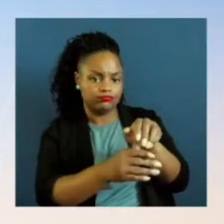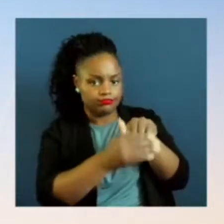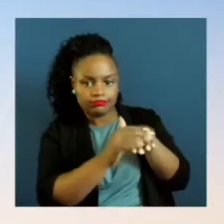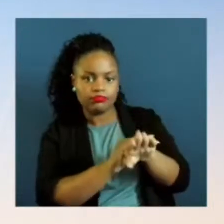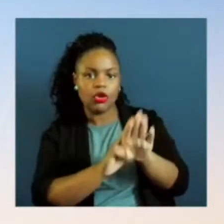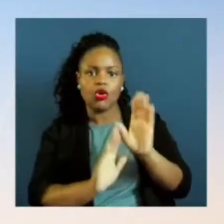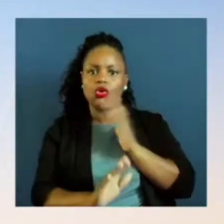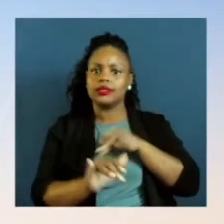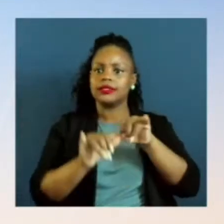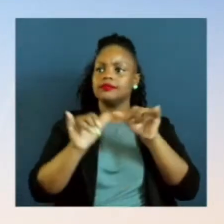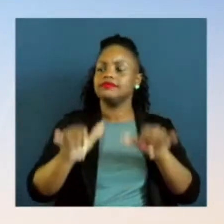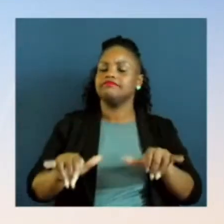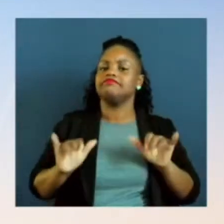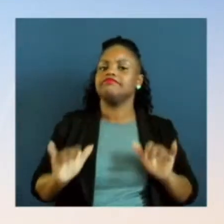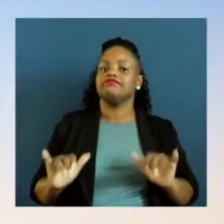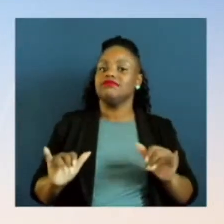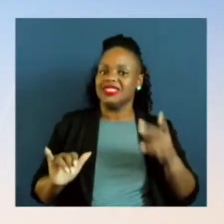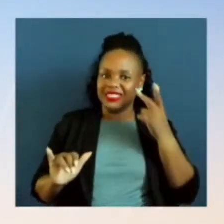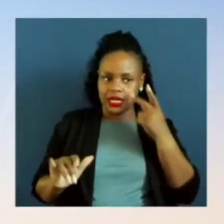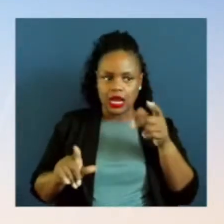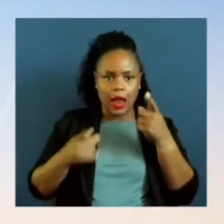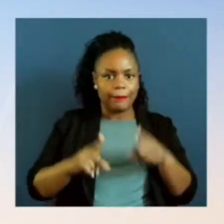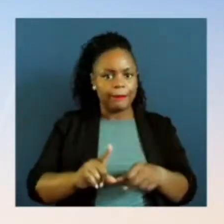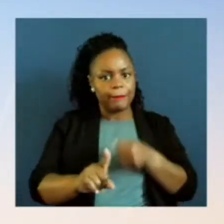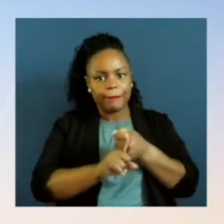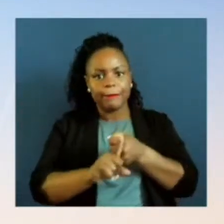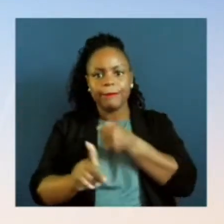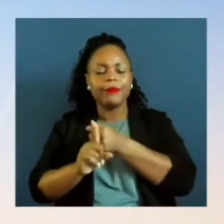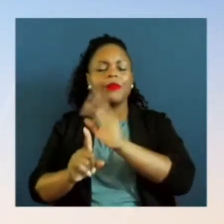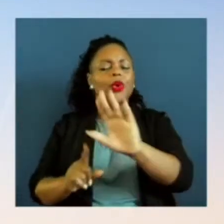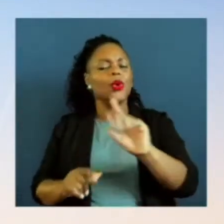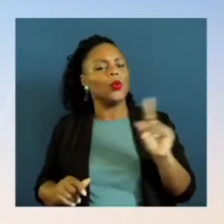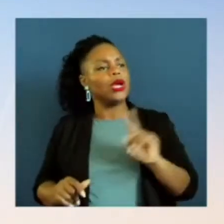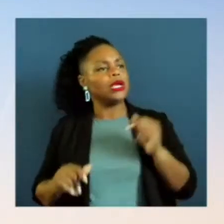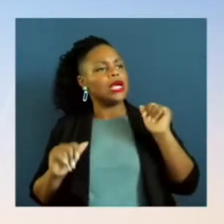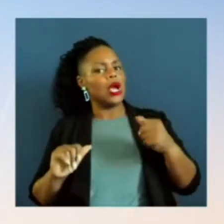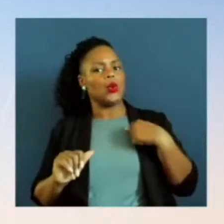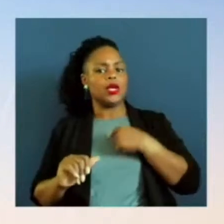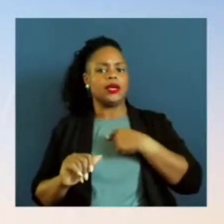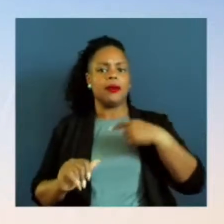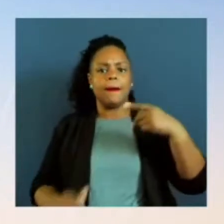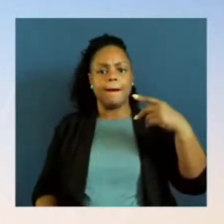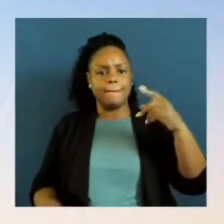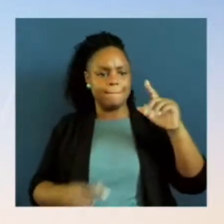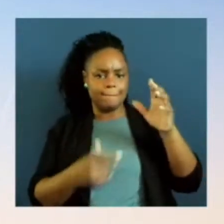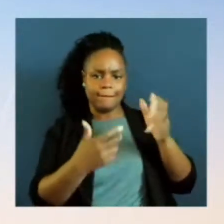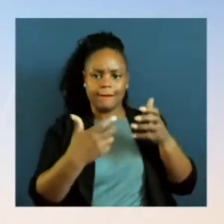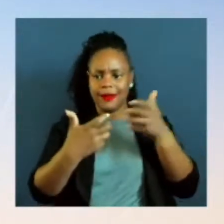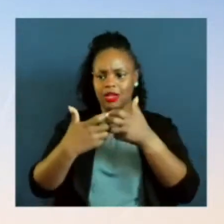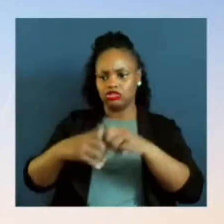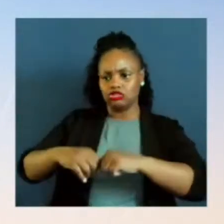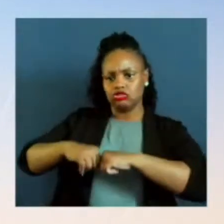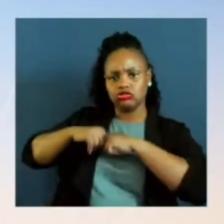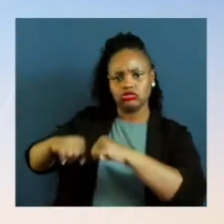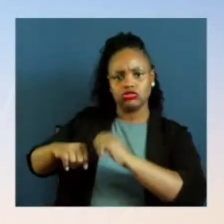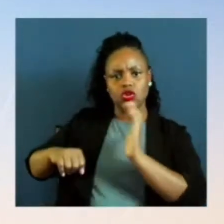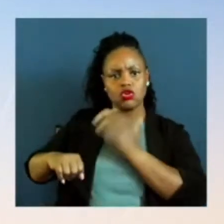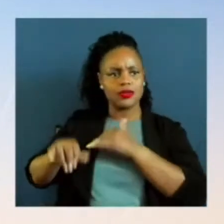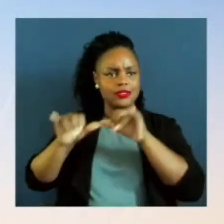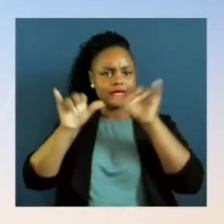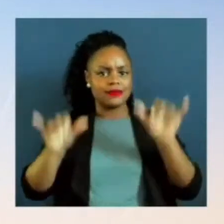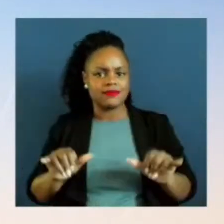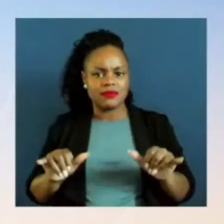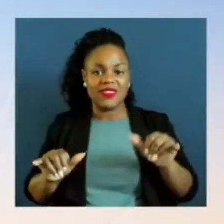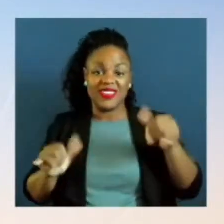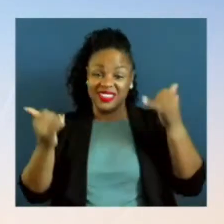against vulnerabilities for which there are patches. So we want to use the opportunity of this press room and the attention that it gets to ask Americans,